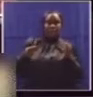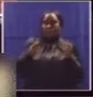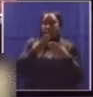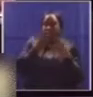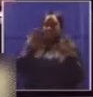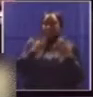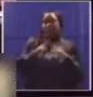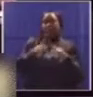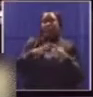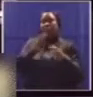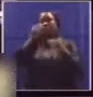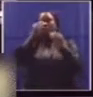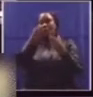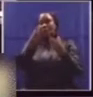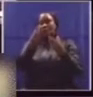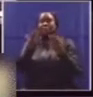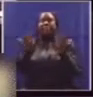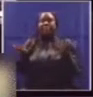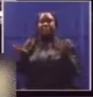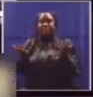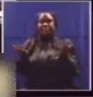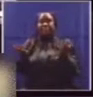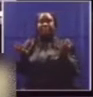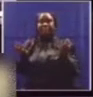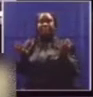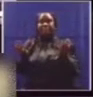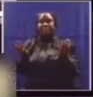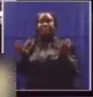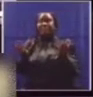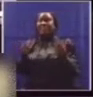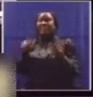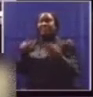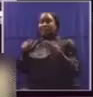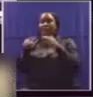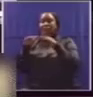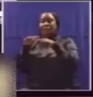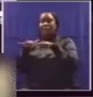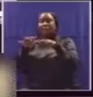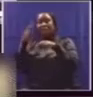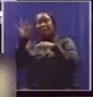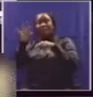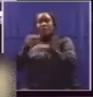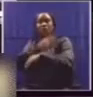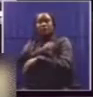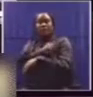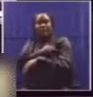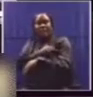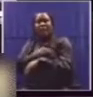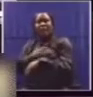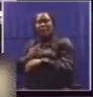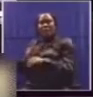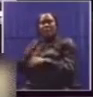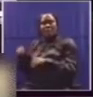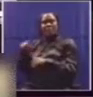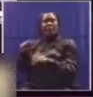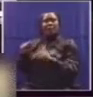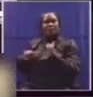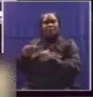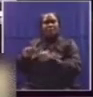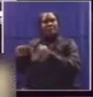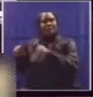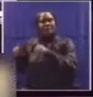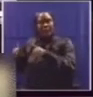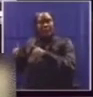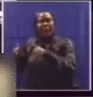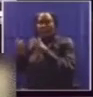that even in the overburdened public service, there are a lot of jewels, there are a lot of good performances across.